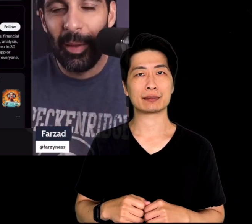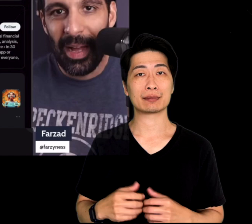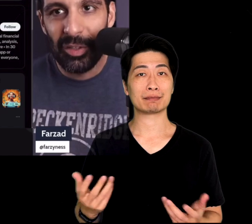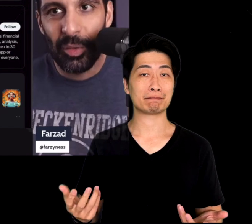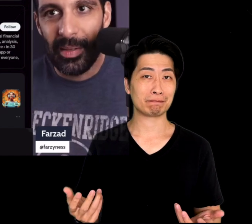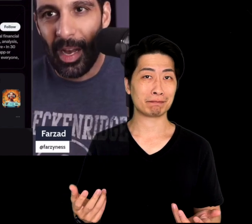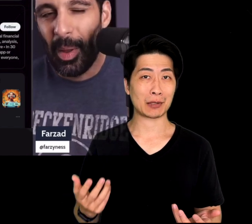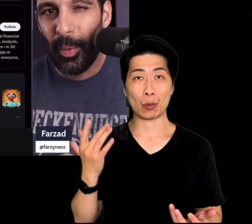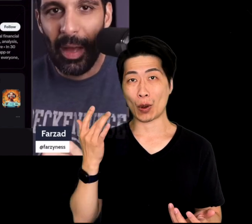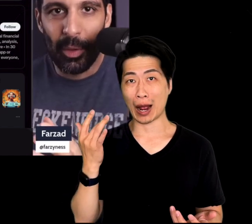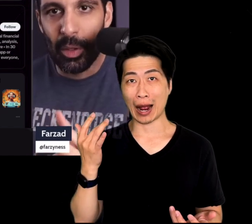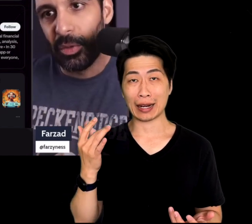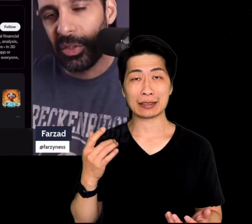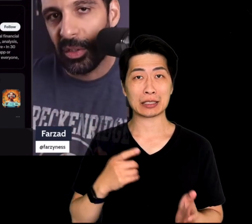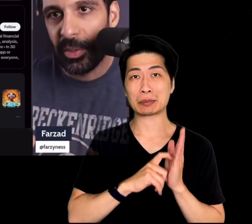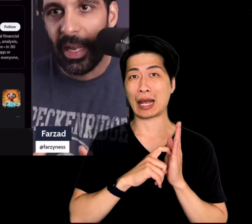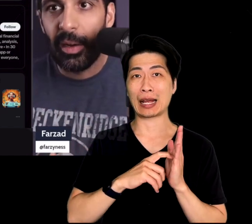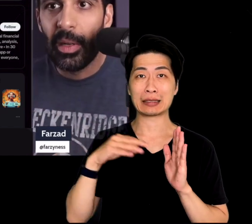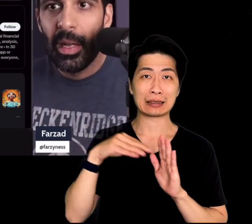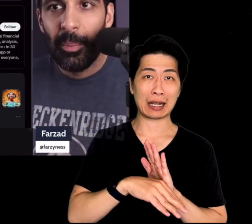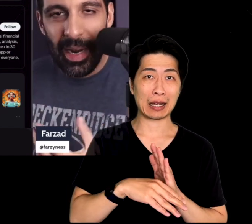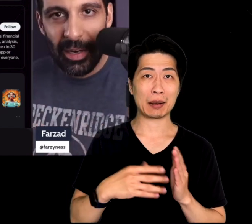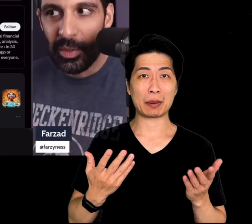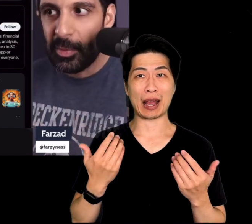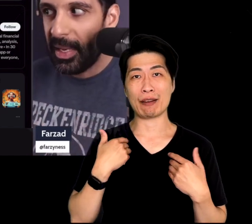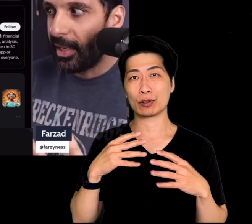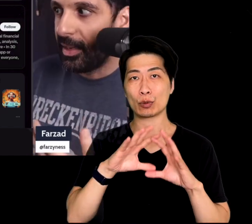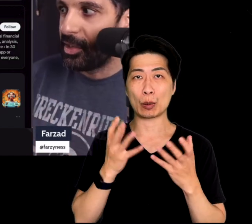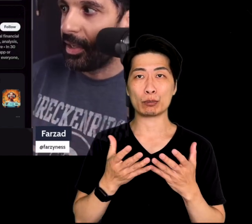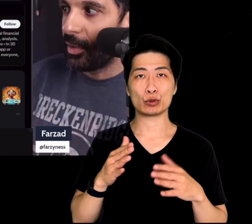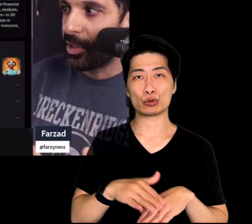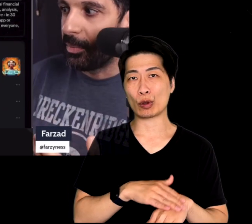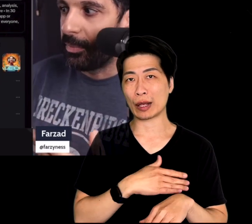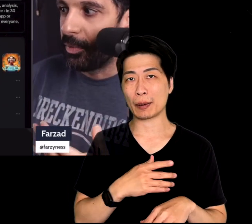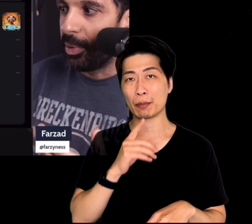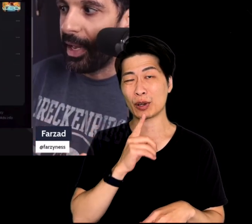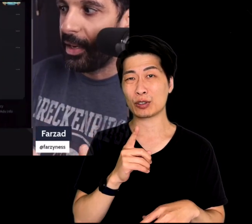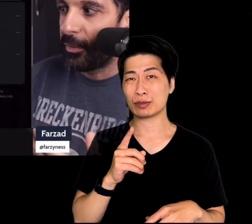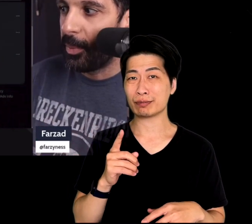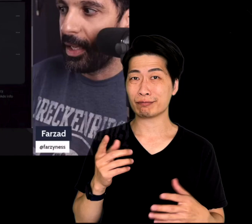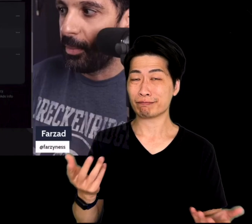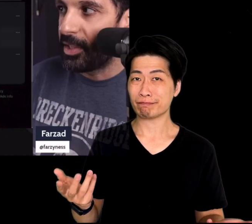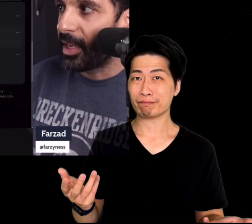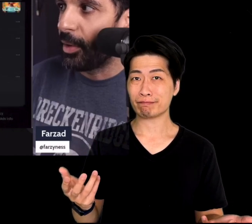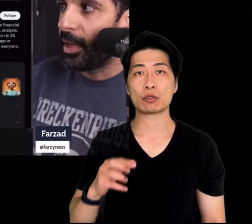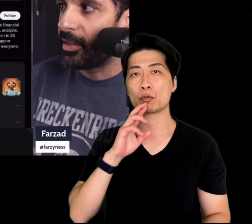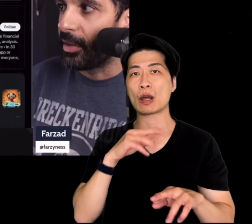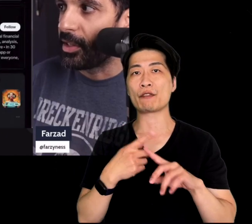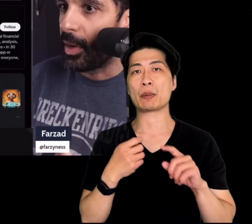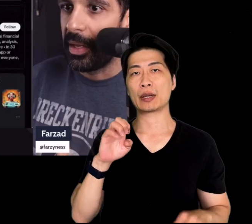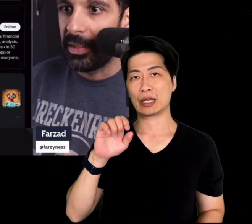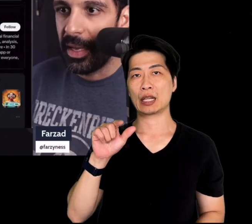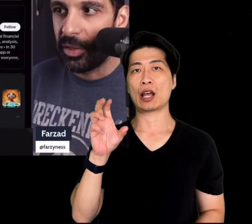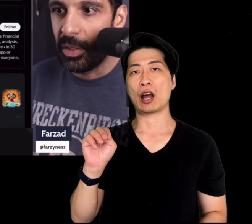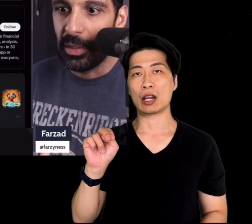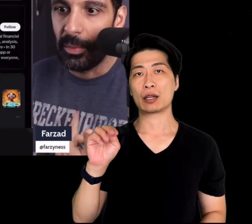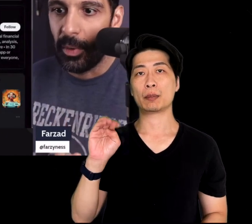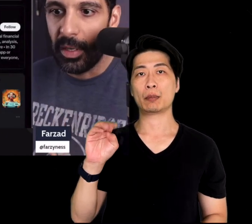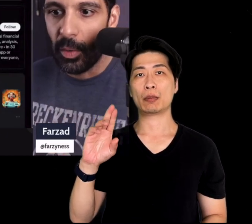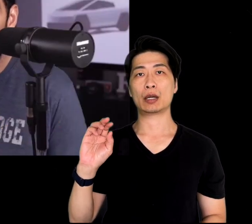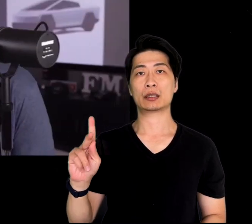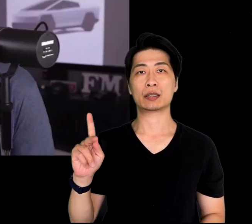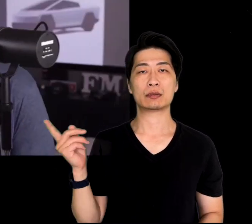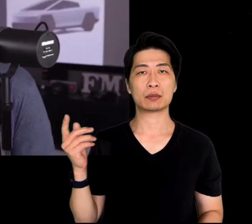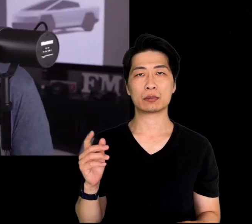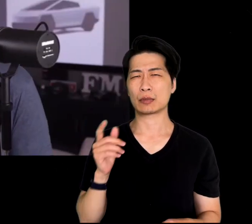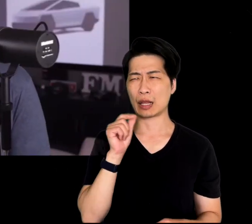why demand's going down. Maybe we have a global slowdown. But naturally speaking, there was a reply here from Elon Musk. I don't think it's on this one. I think it's actually on the one